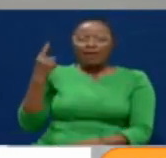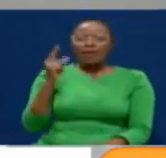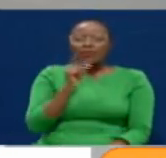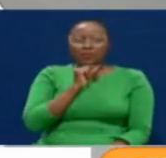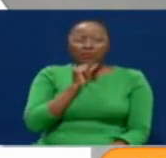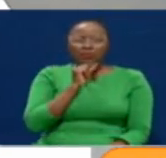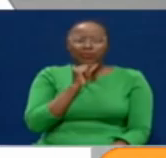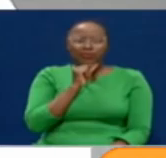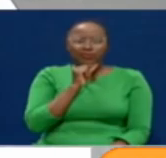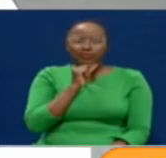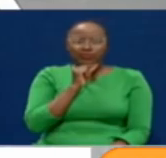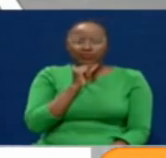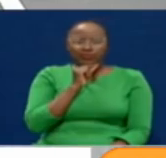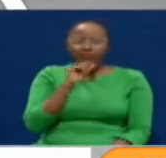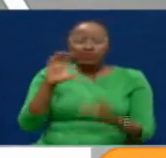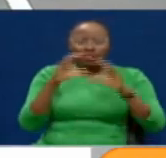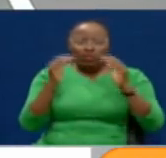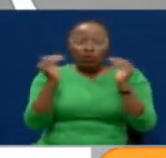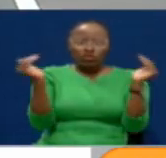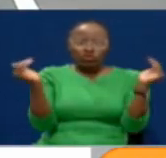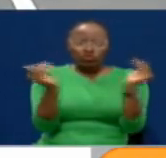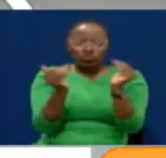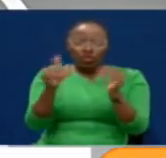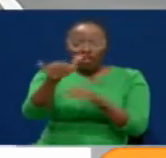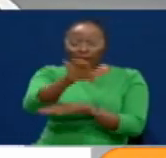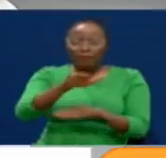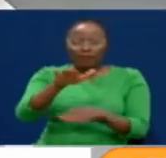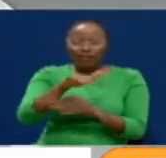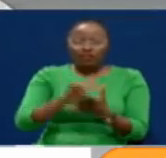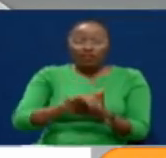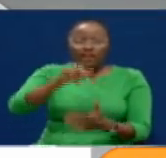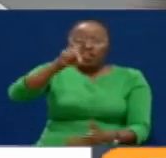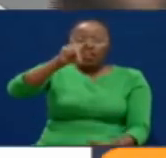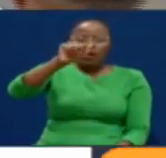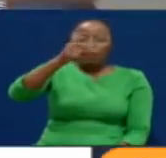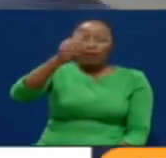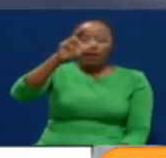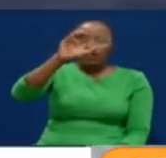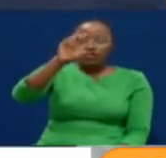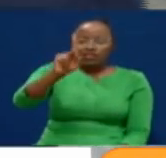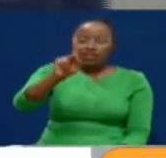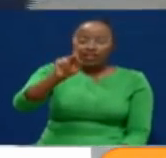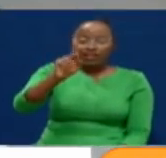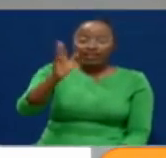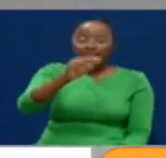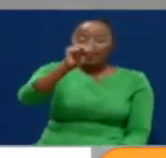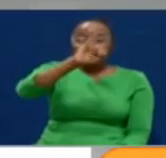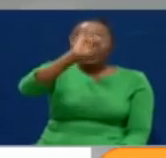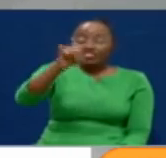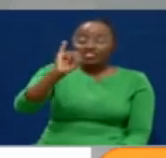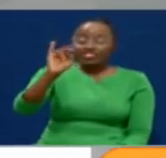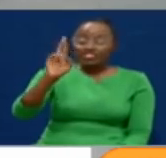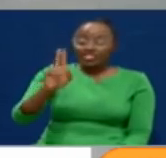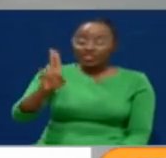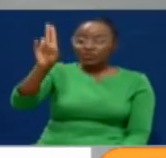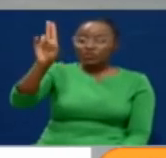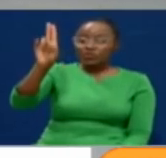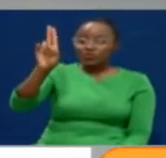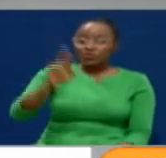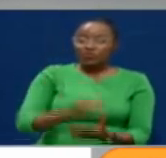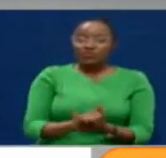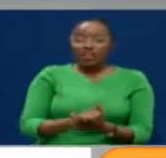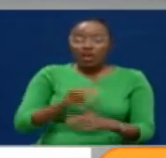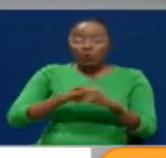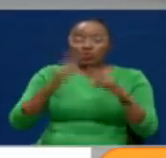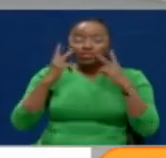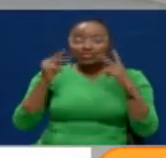incredible. Oh. You know, the world is such a small place. Patrick Superstar Njiru. Oh my goodness. Good to